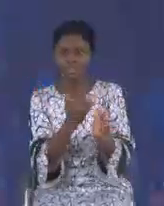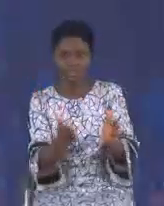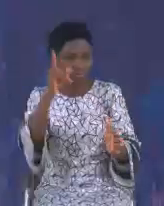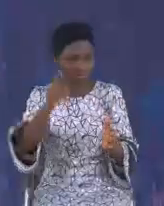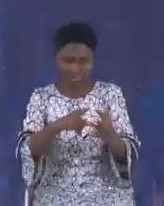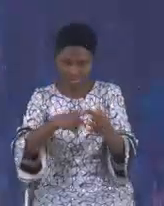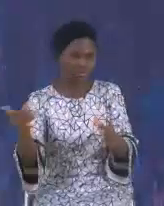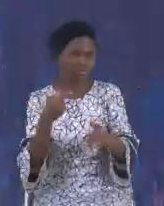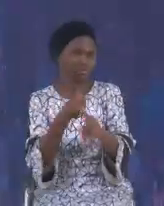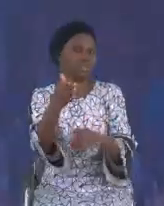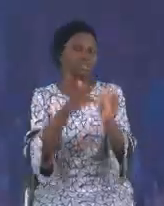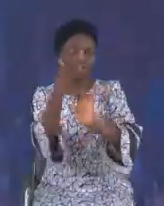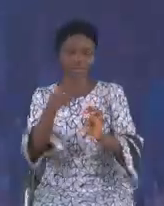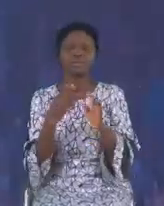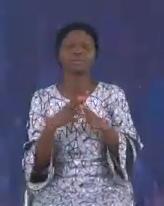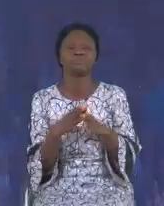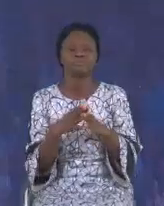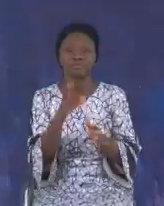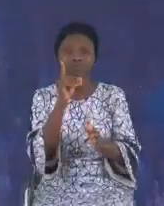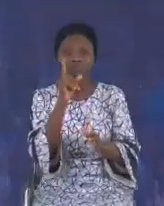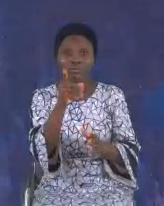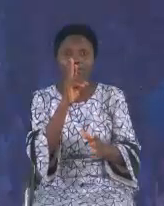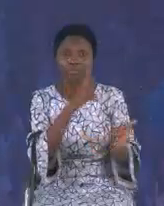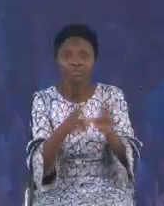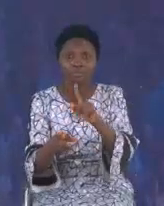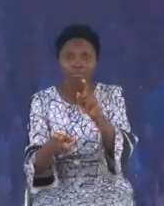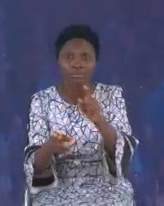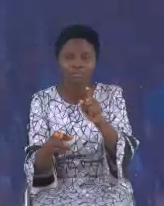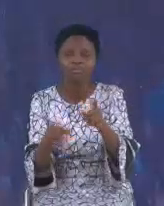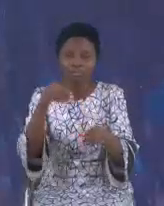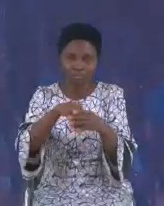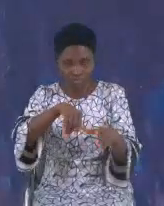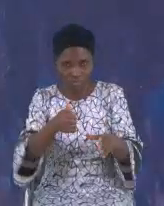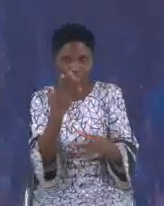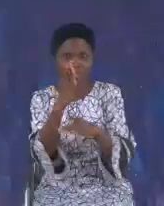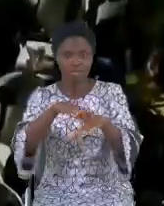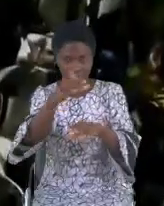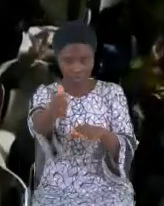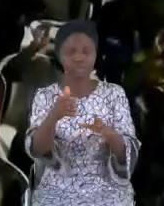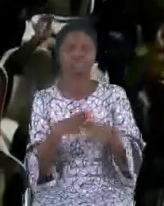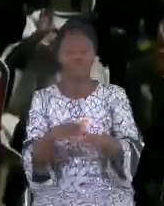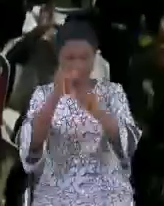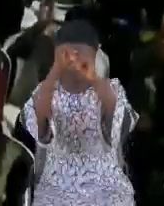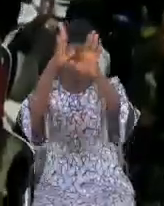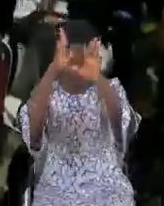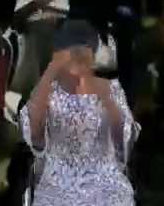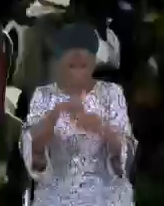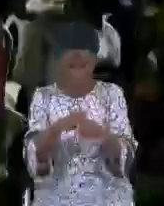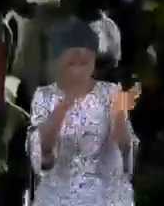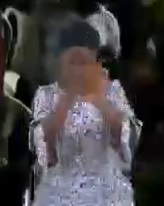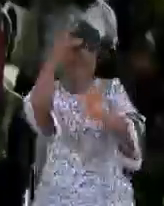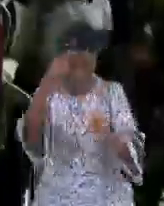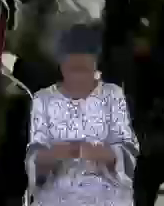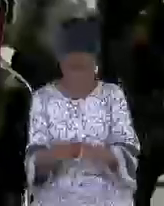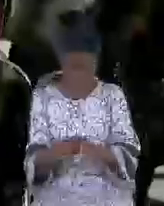there. Amen. Are you ready? Yes. Lay the other hand on yourself. Father, in Jesus' name,